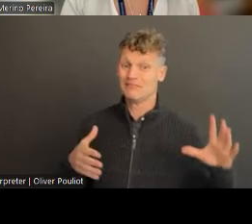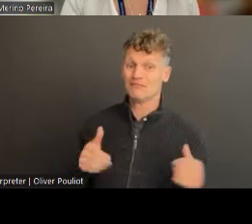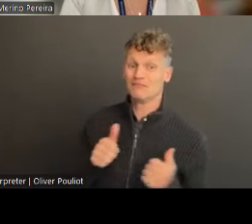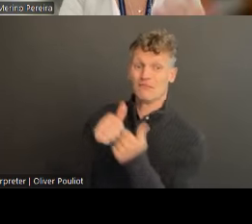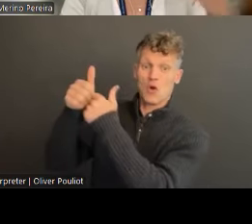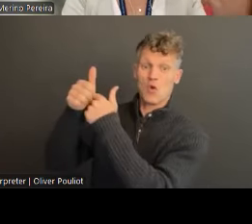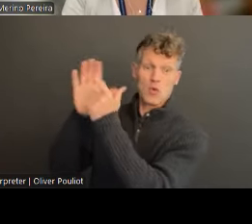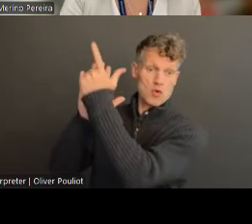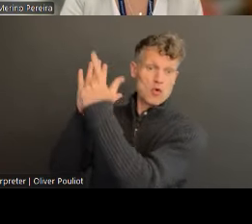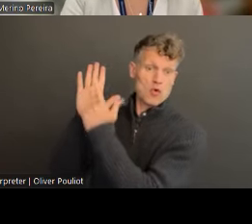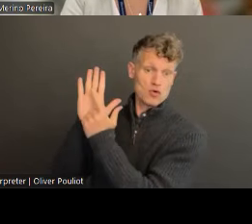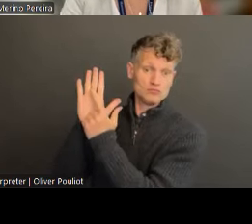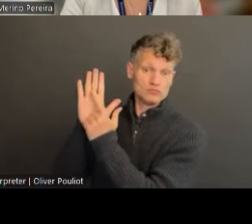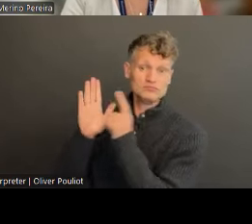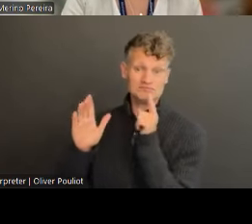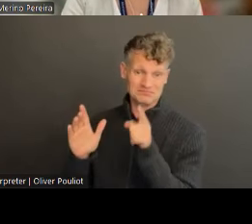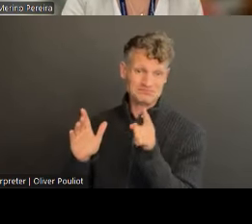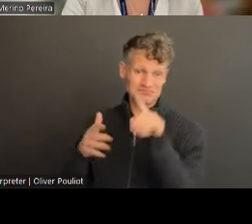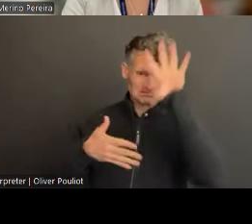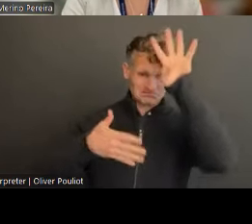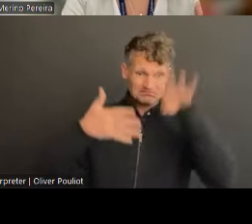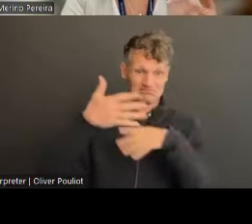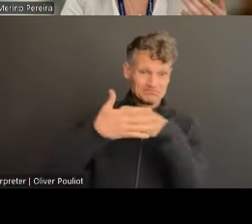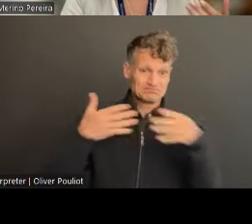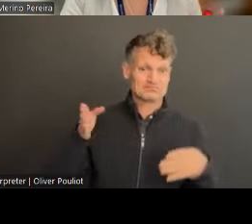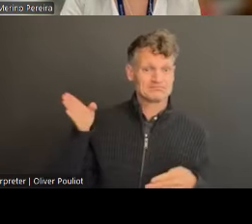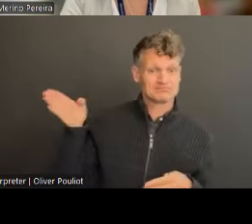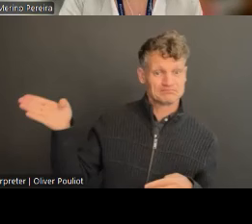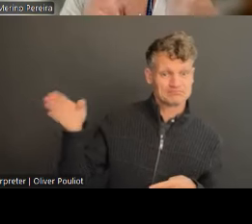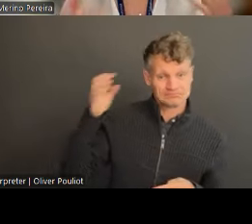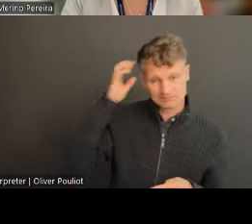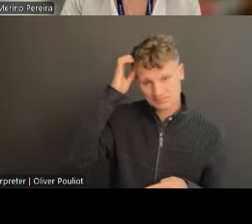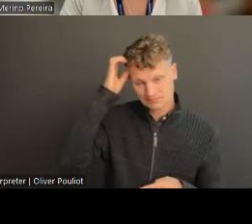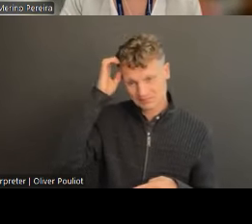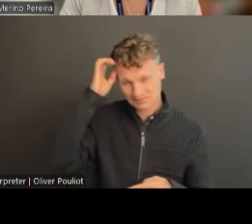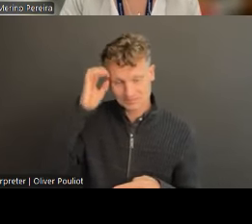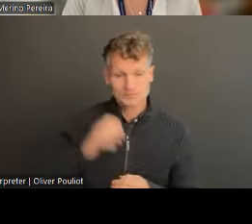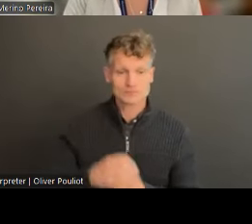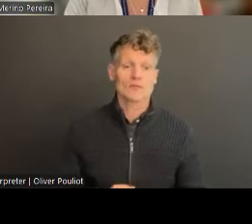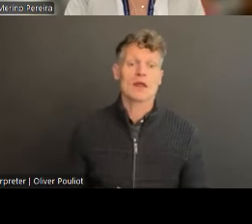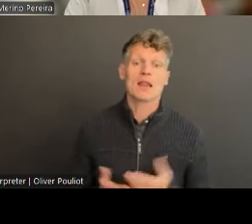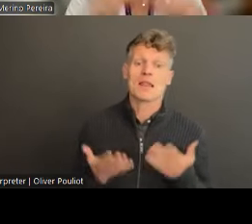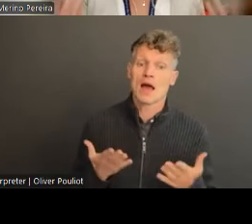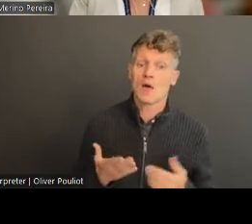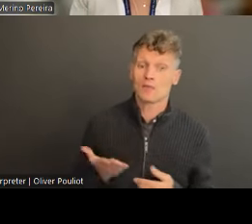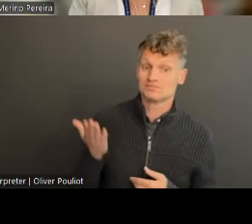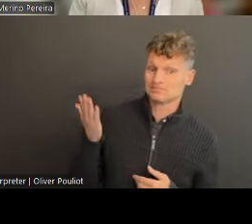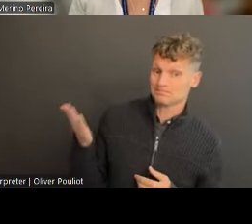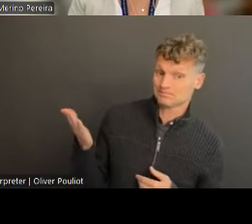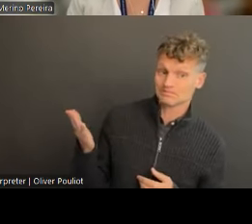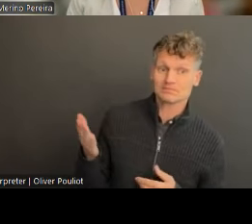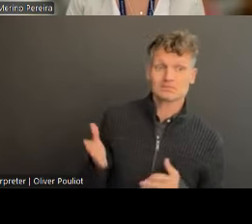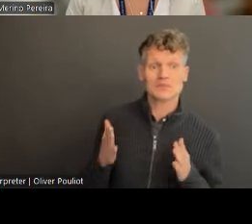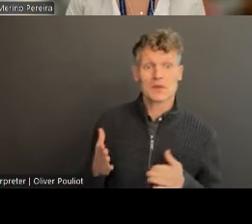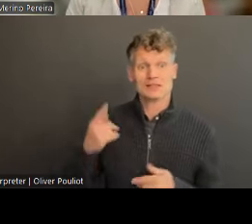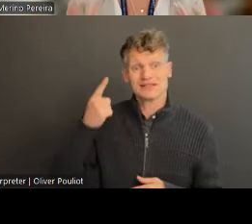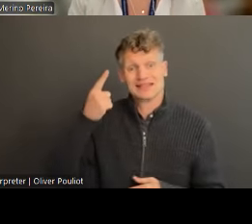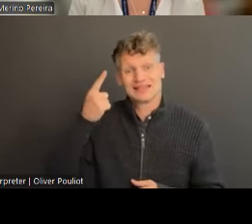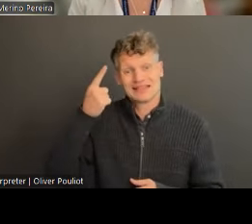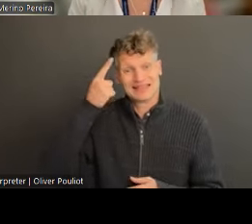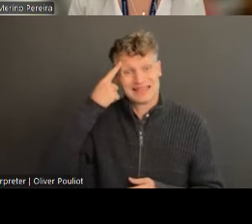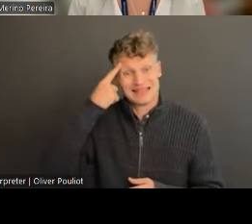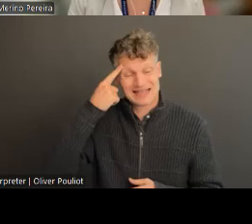these, with this background, of course, we need need to think about things.